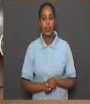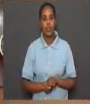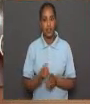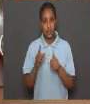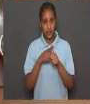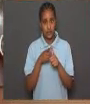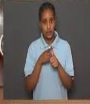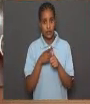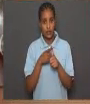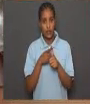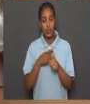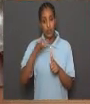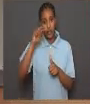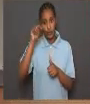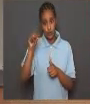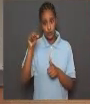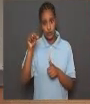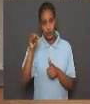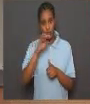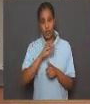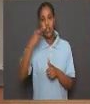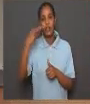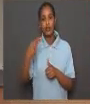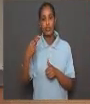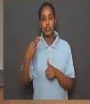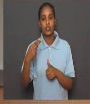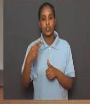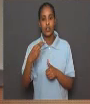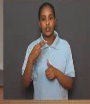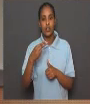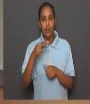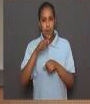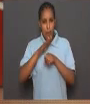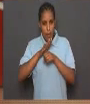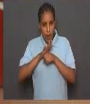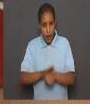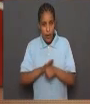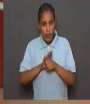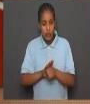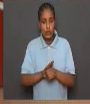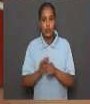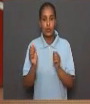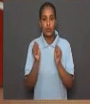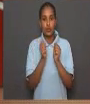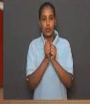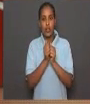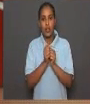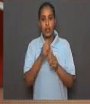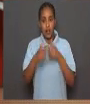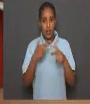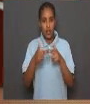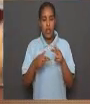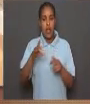First, nitrogen and hydrogen are pumped into a reaction chamber